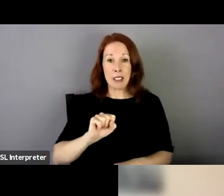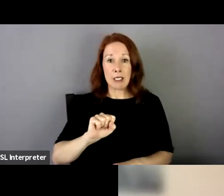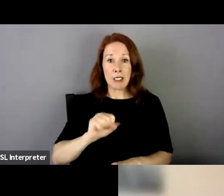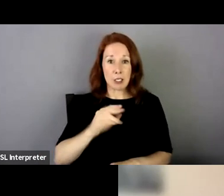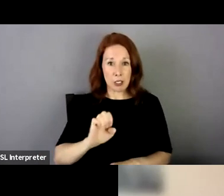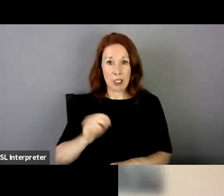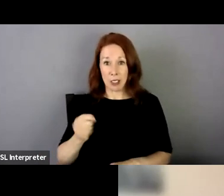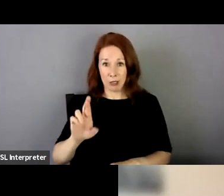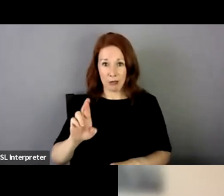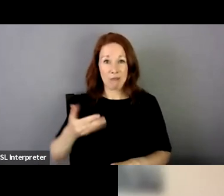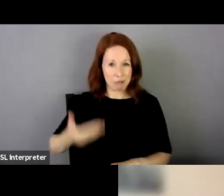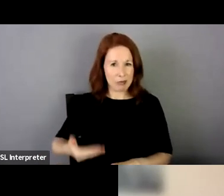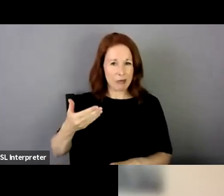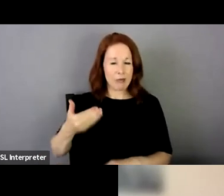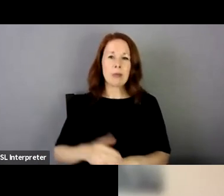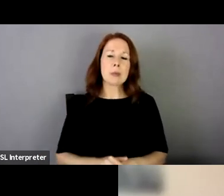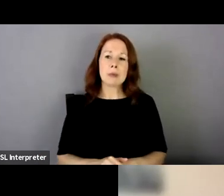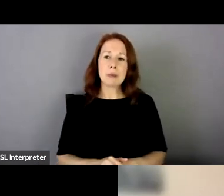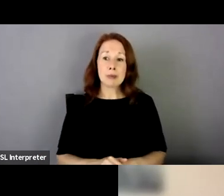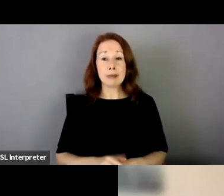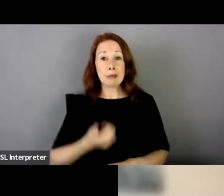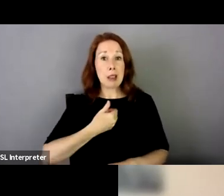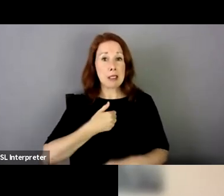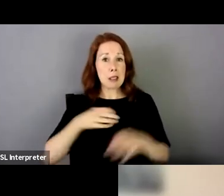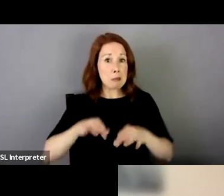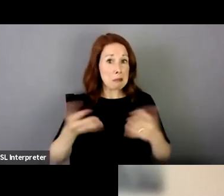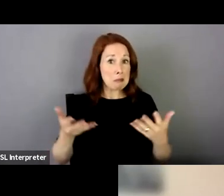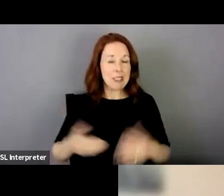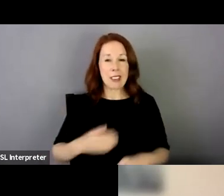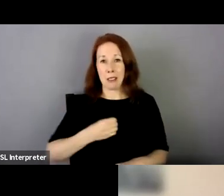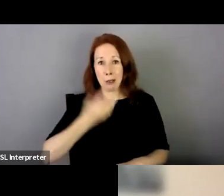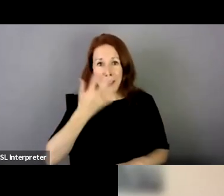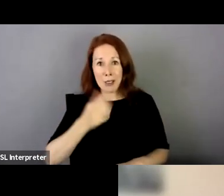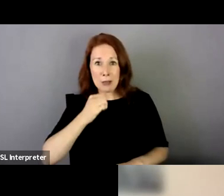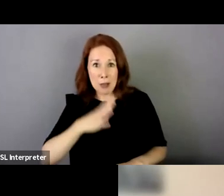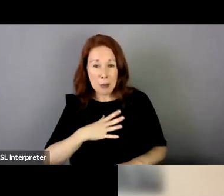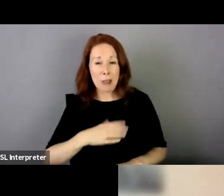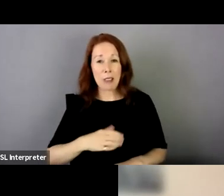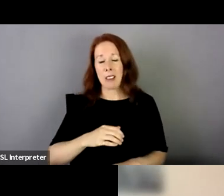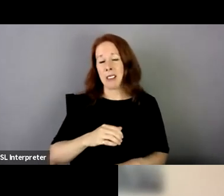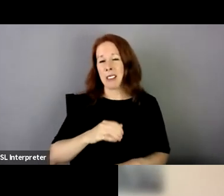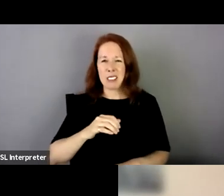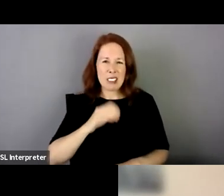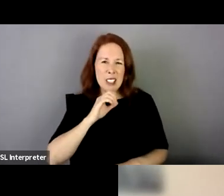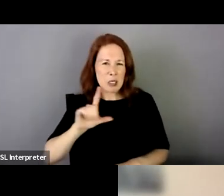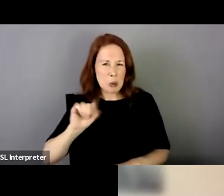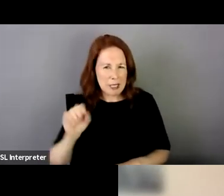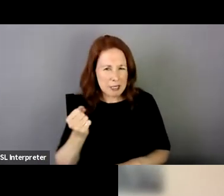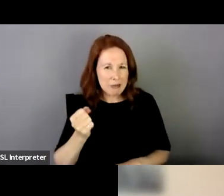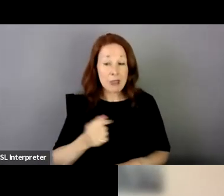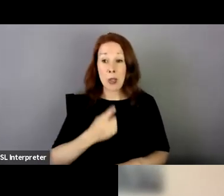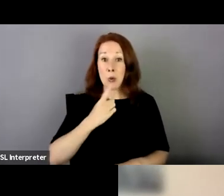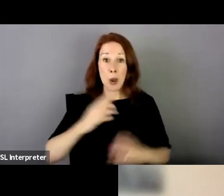her. I am a Caucasian female in my late 20s. I'm wearing